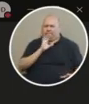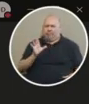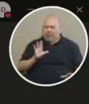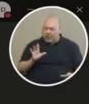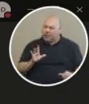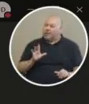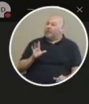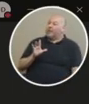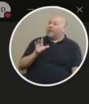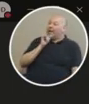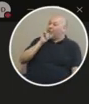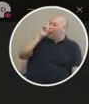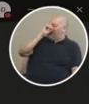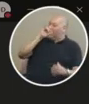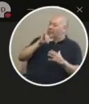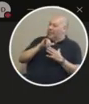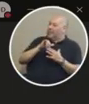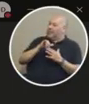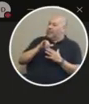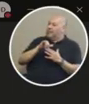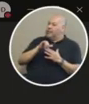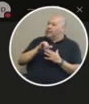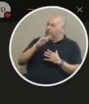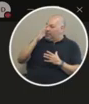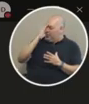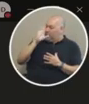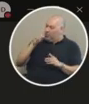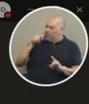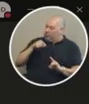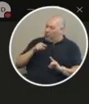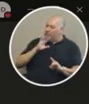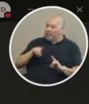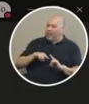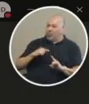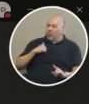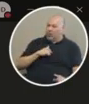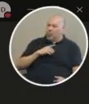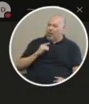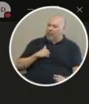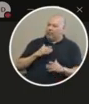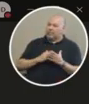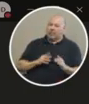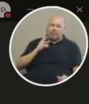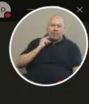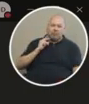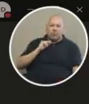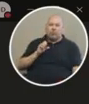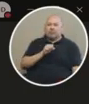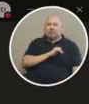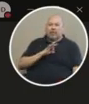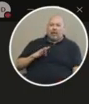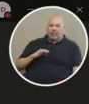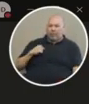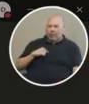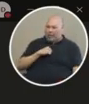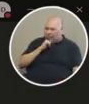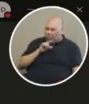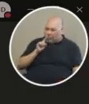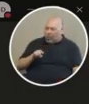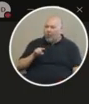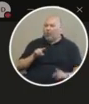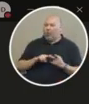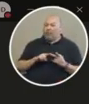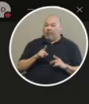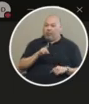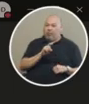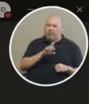Well, I don't think that, to your point about we do have experienced staff. We don't want to go